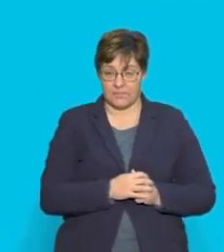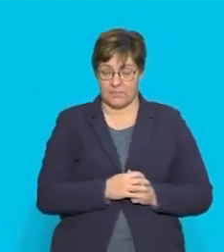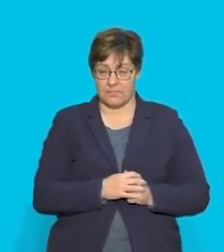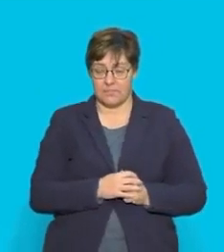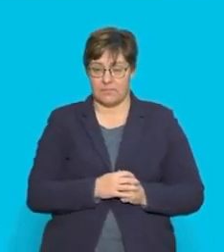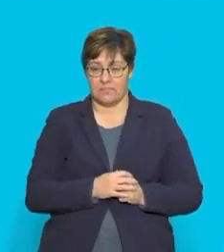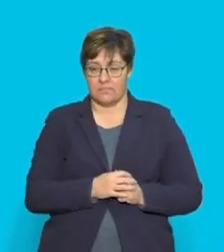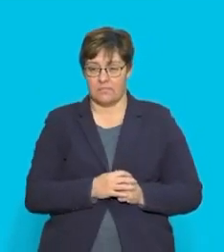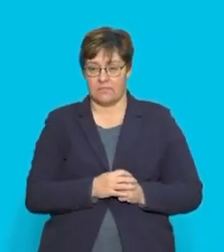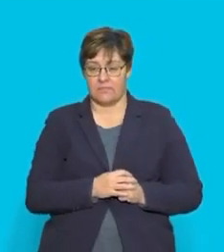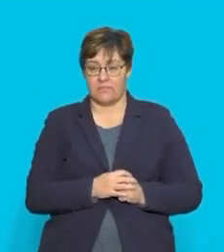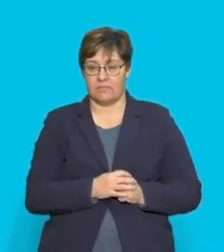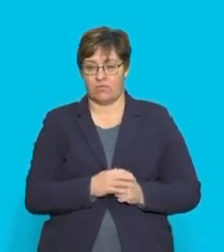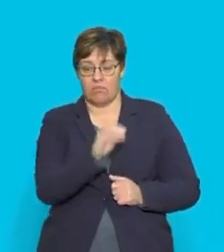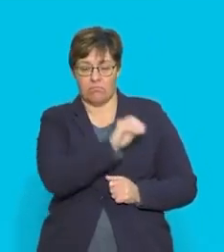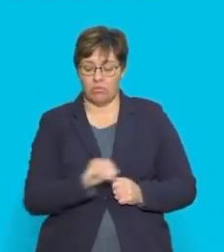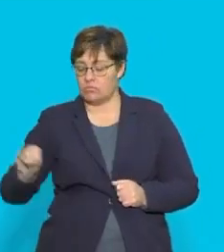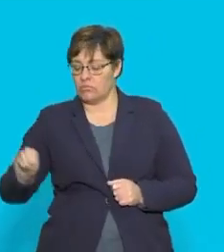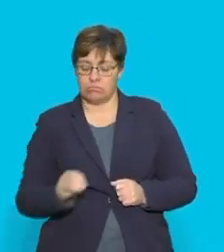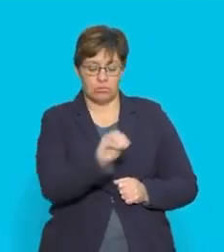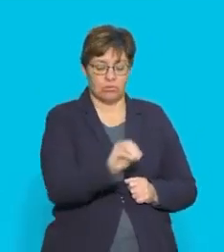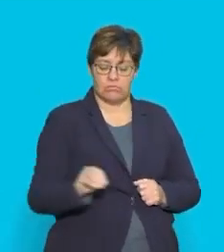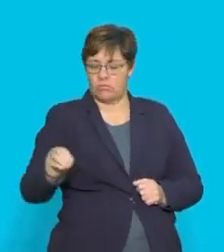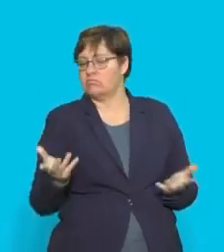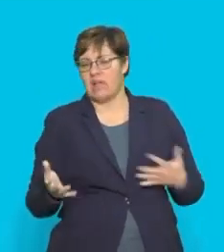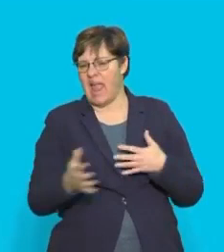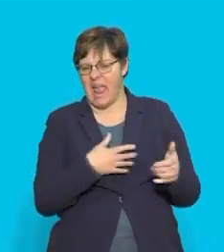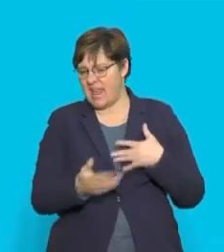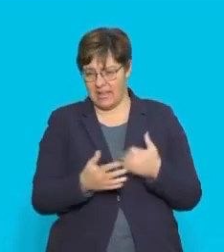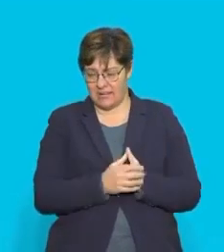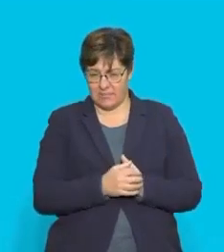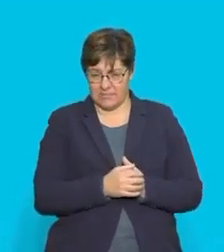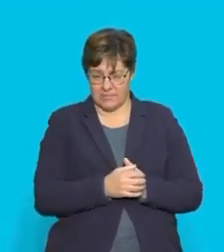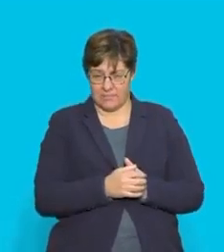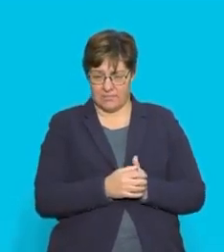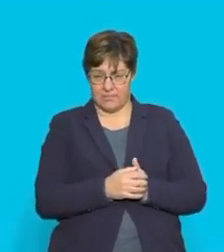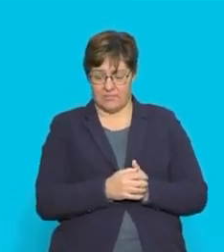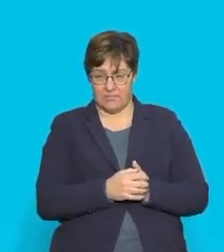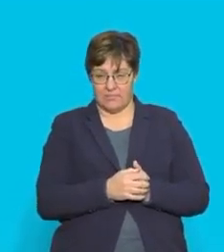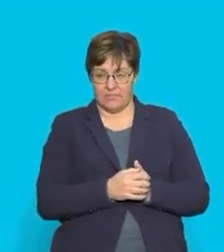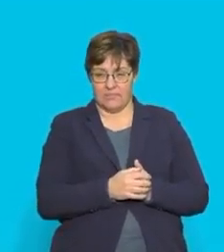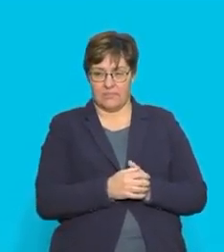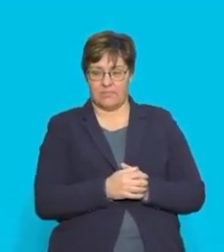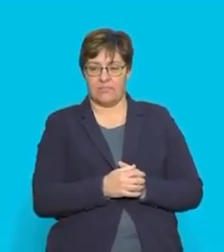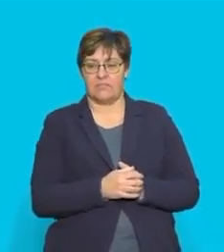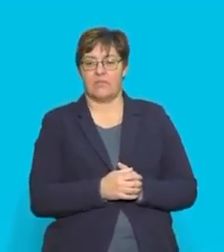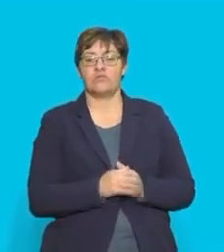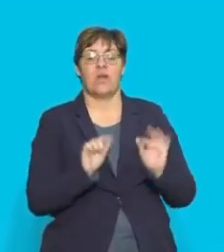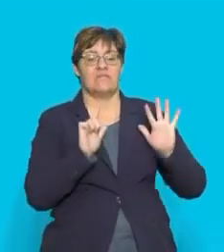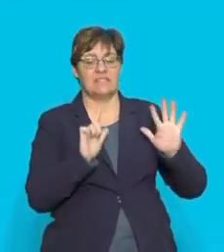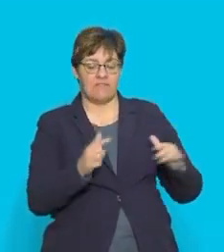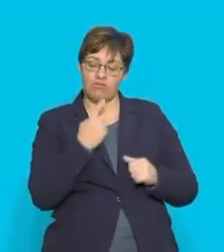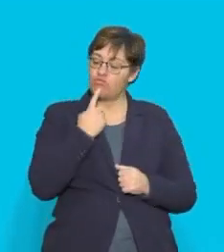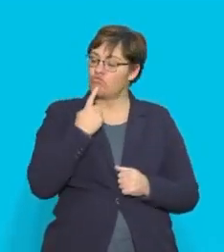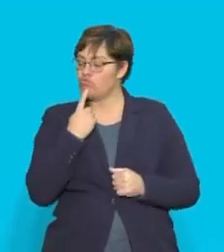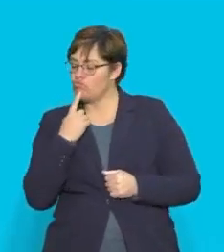go there, or there, or there, or there, or there as the first car. So you have 7